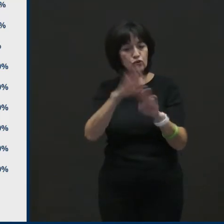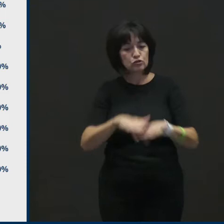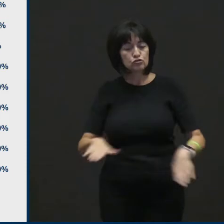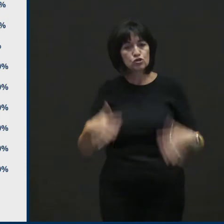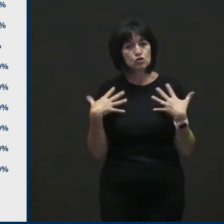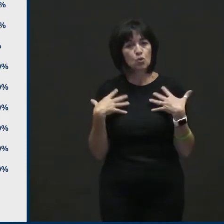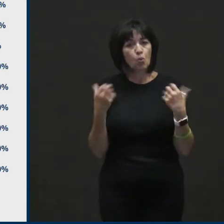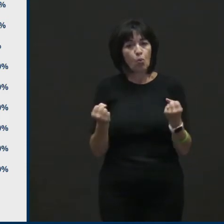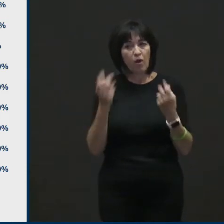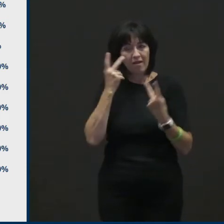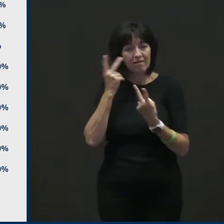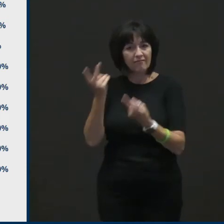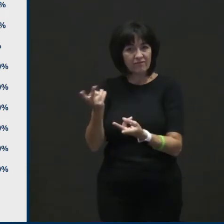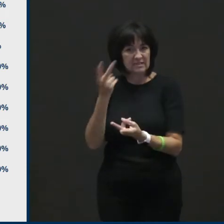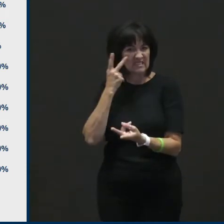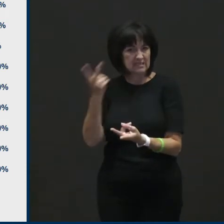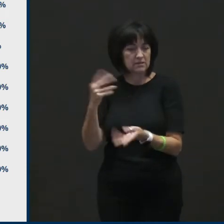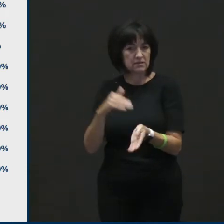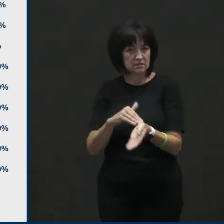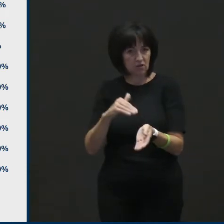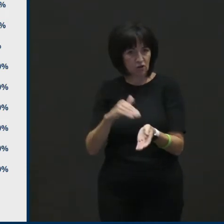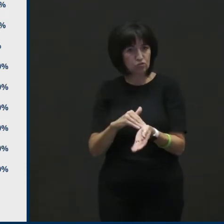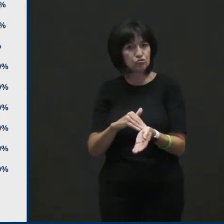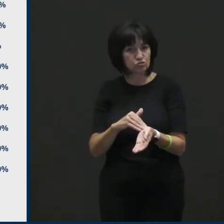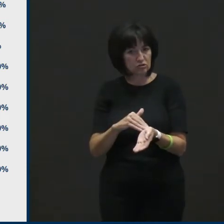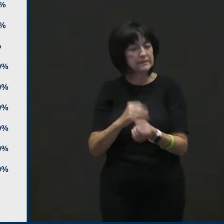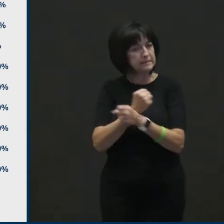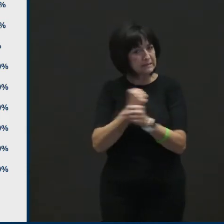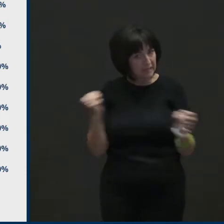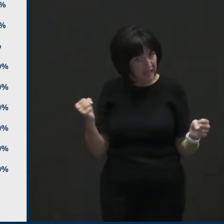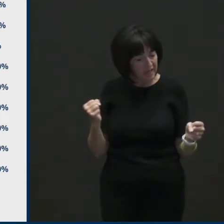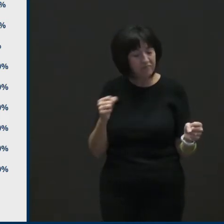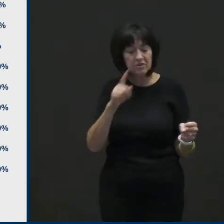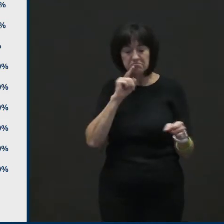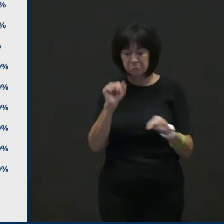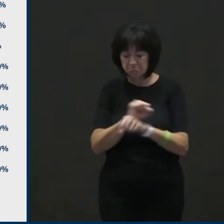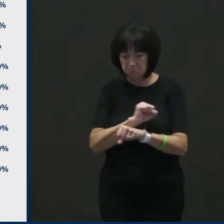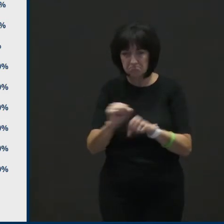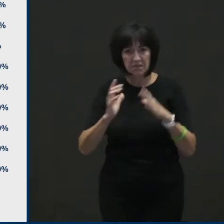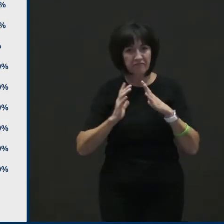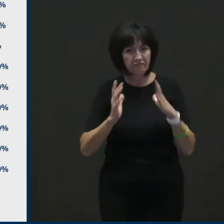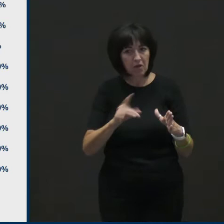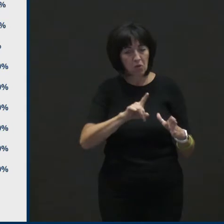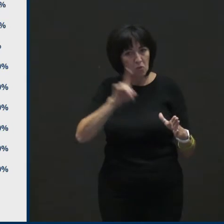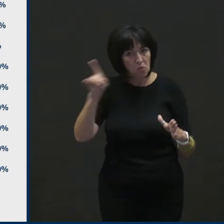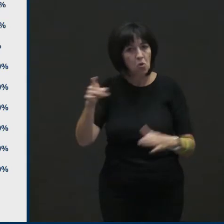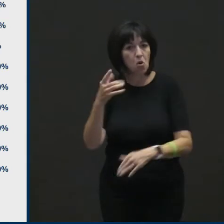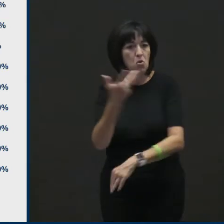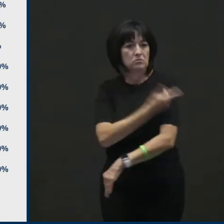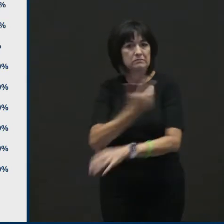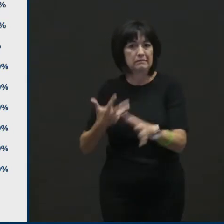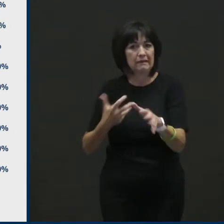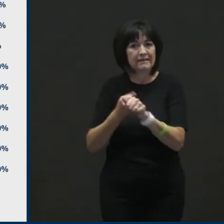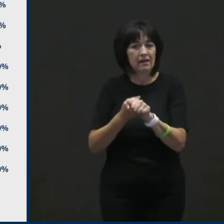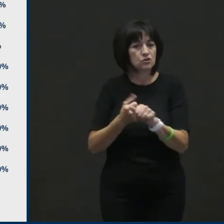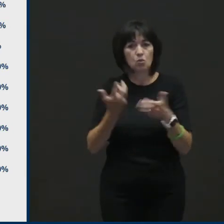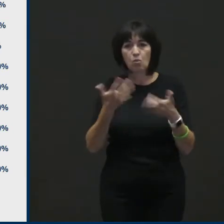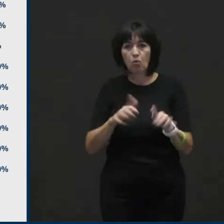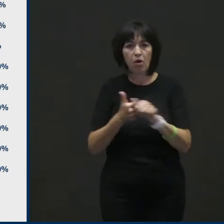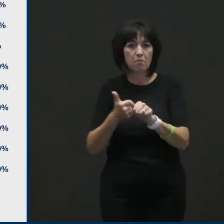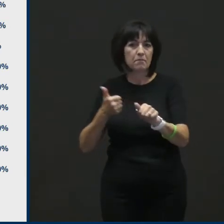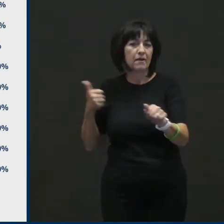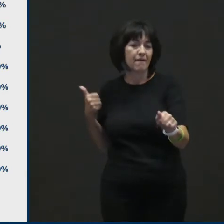vaccines now at this point. Thank you, Delawareans and pediatric providers, for helping us see this great